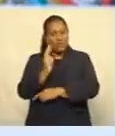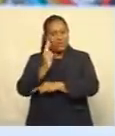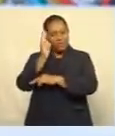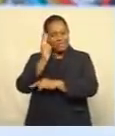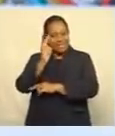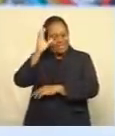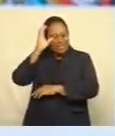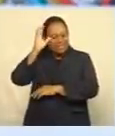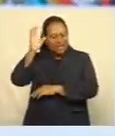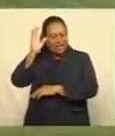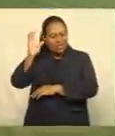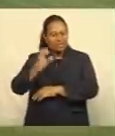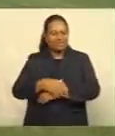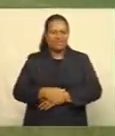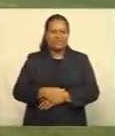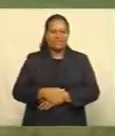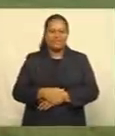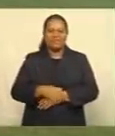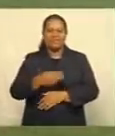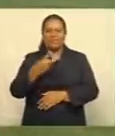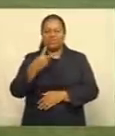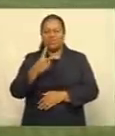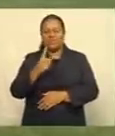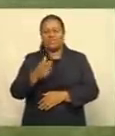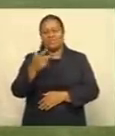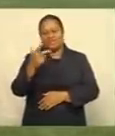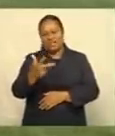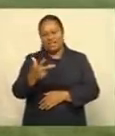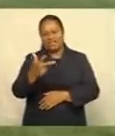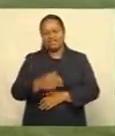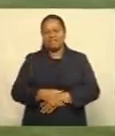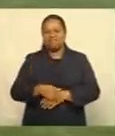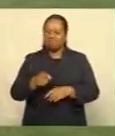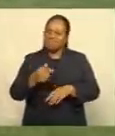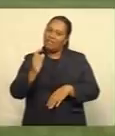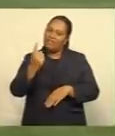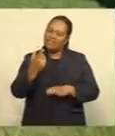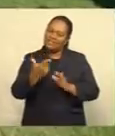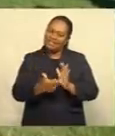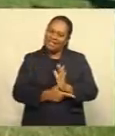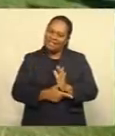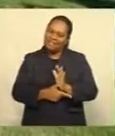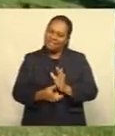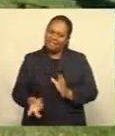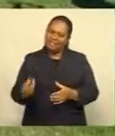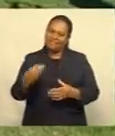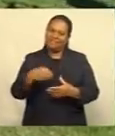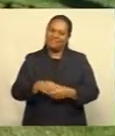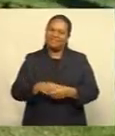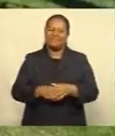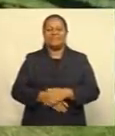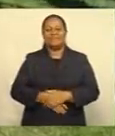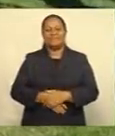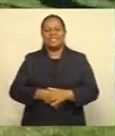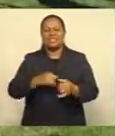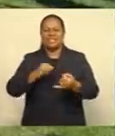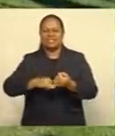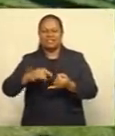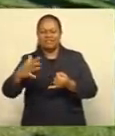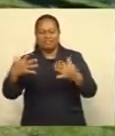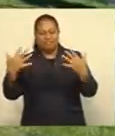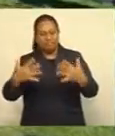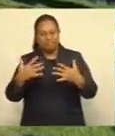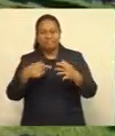and sort of being named captain in 2008. So this is my first full season to take over. The Silktails may have a young